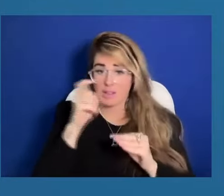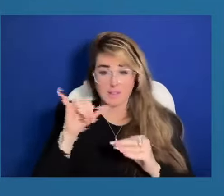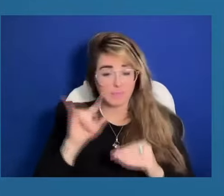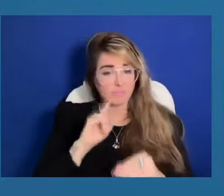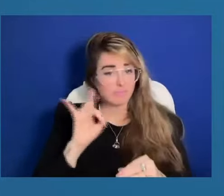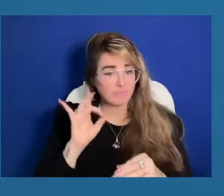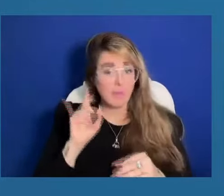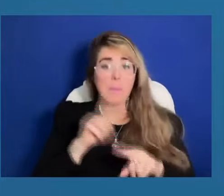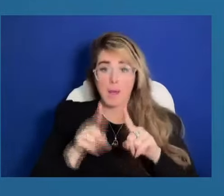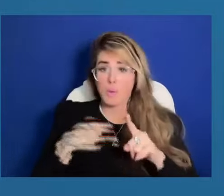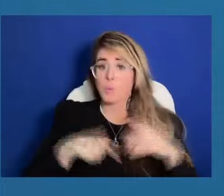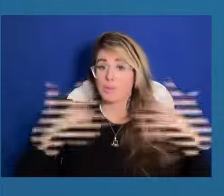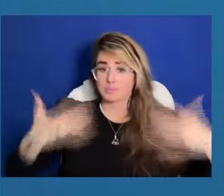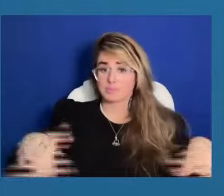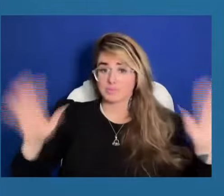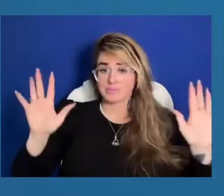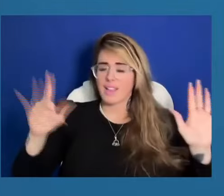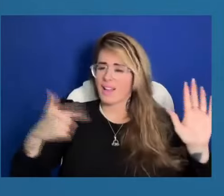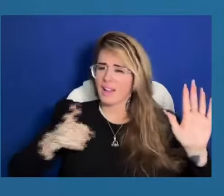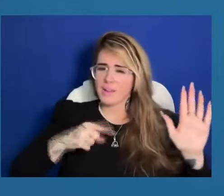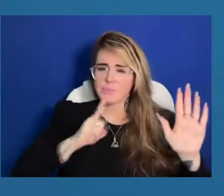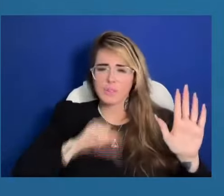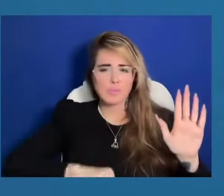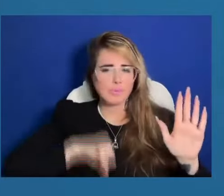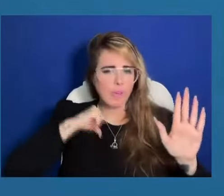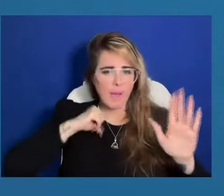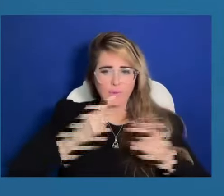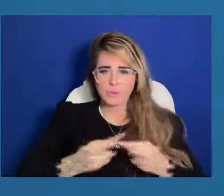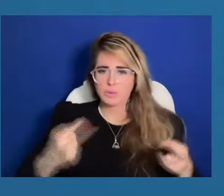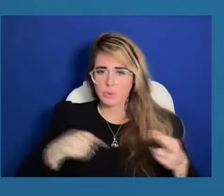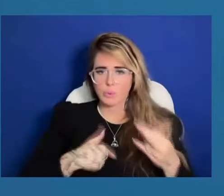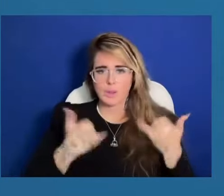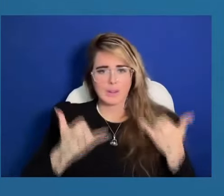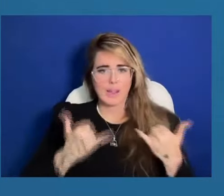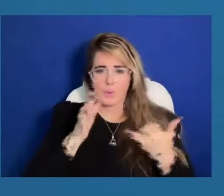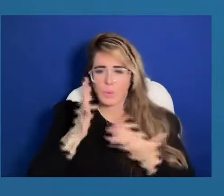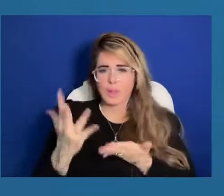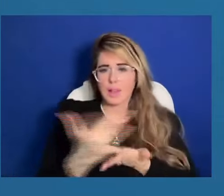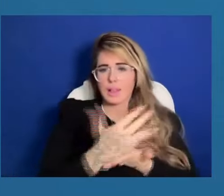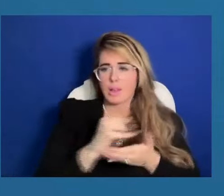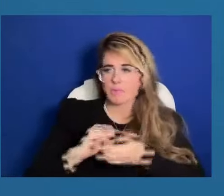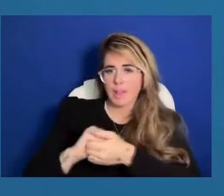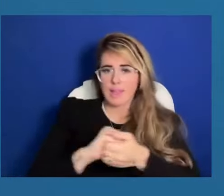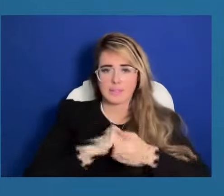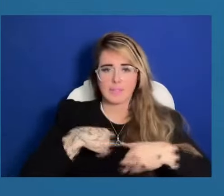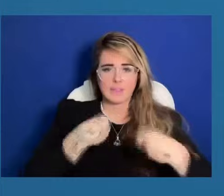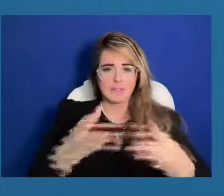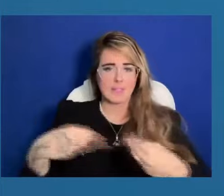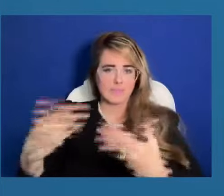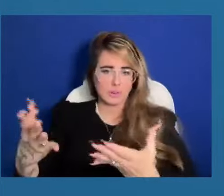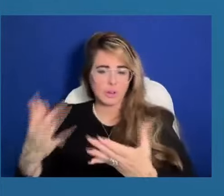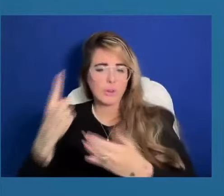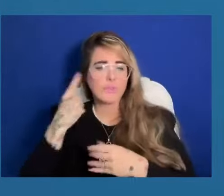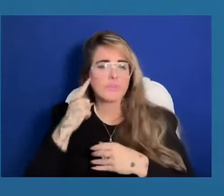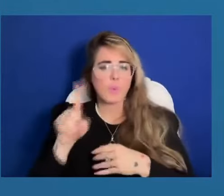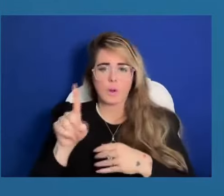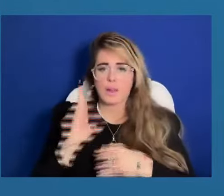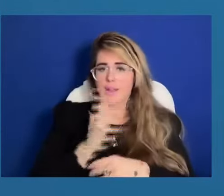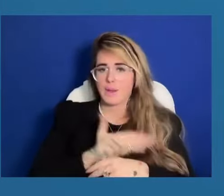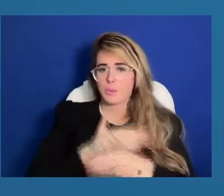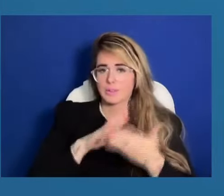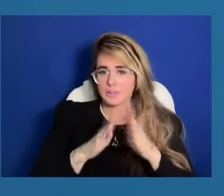it done. And I'm very, very proud of the resources that we are now going to collectively deliver for our city